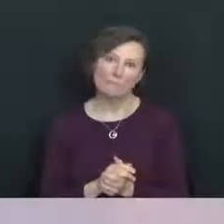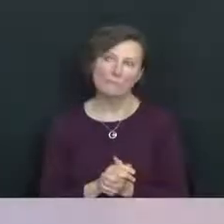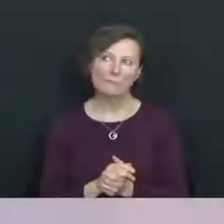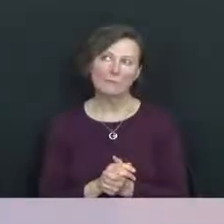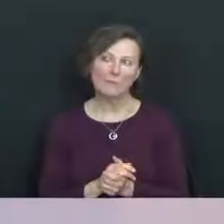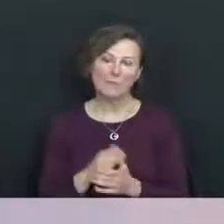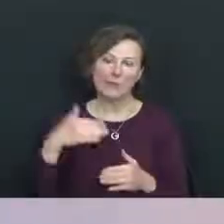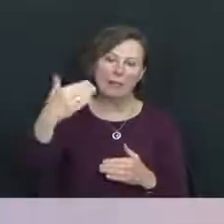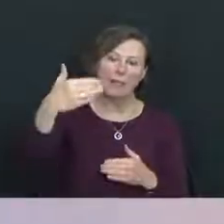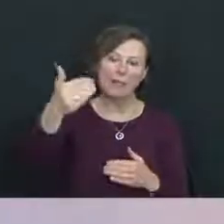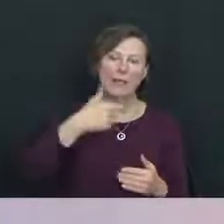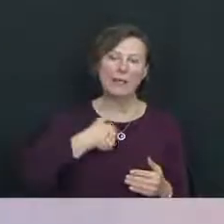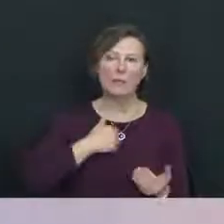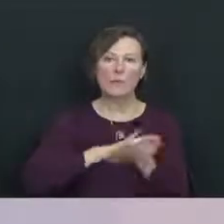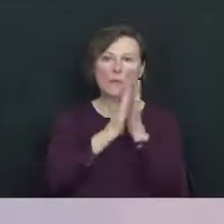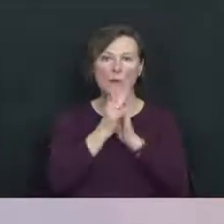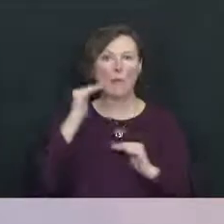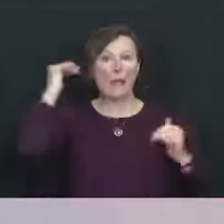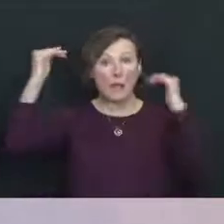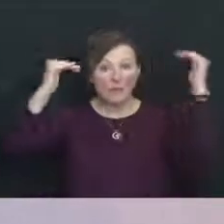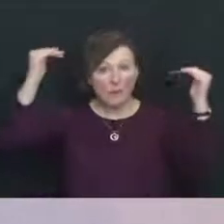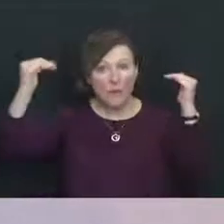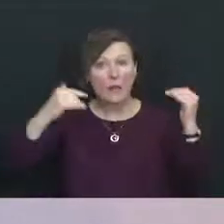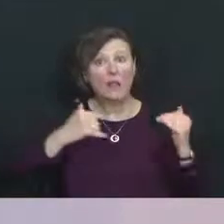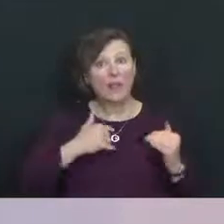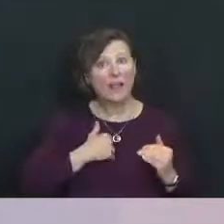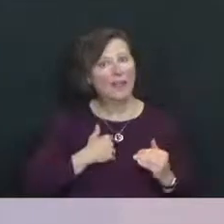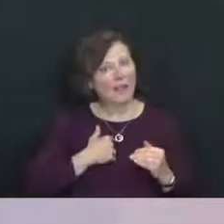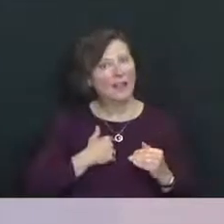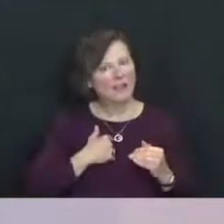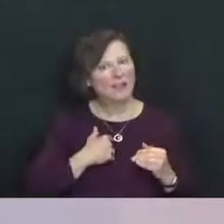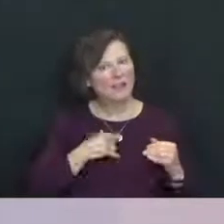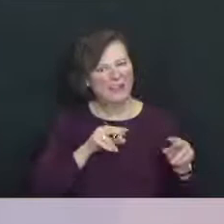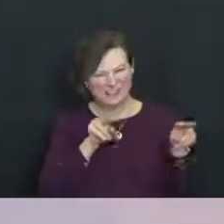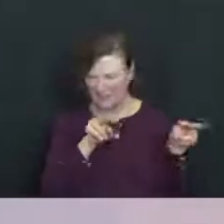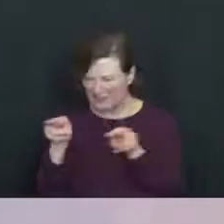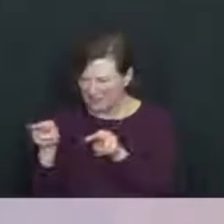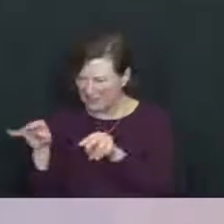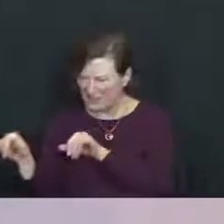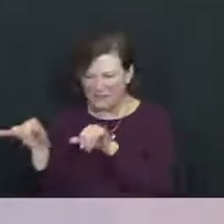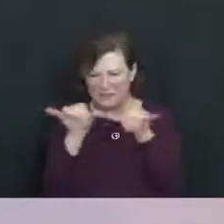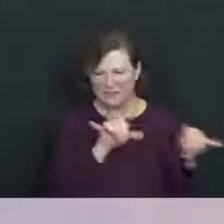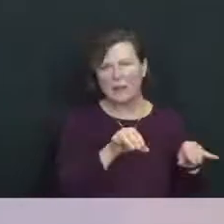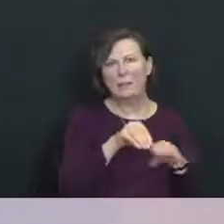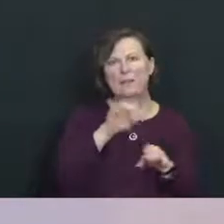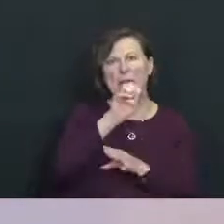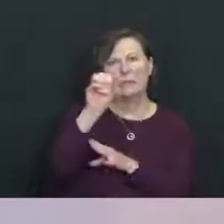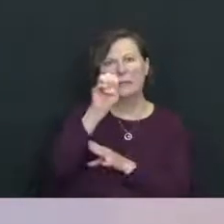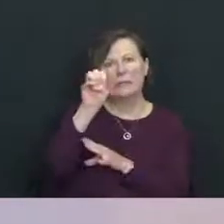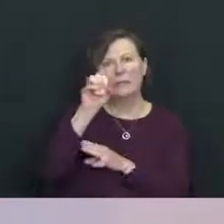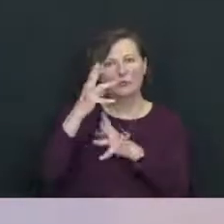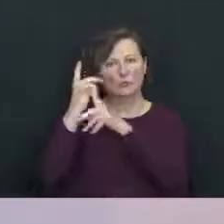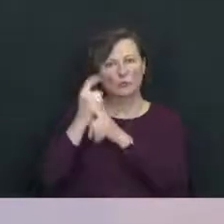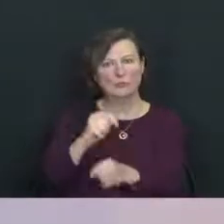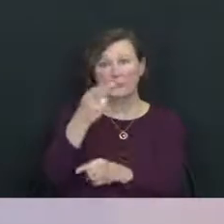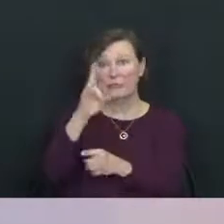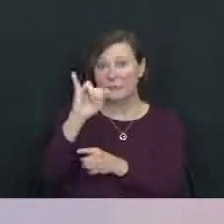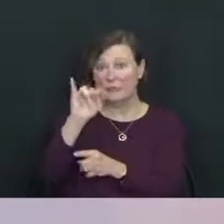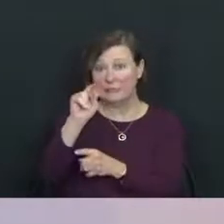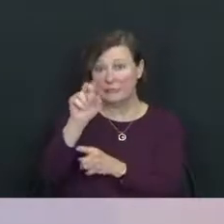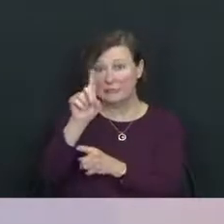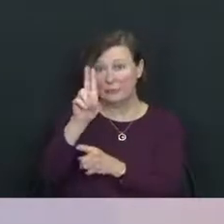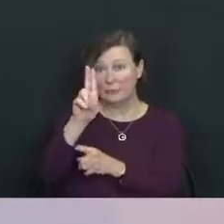Later as an adult, I encountered similar sentiments in Eastern religious traditions. In the Hindu tradition's